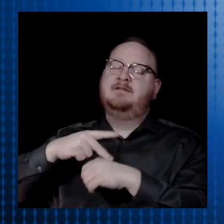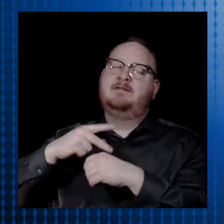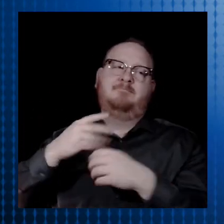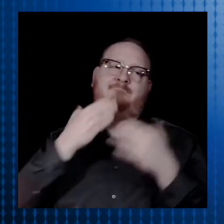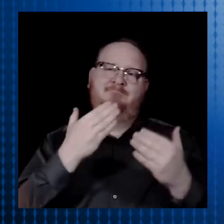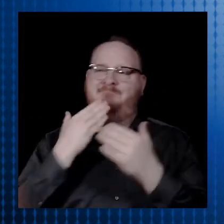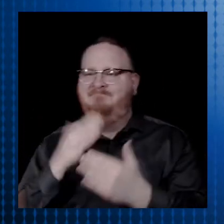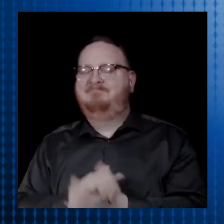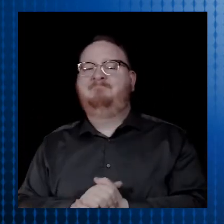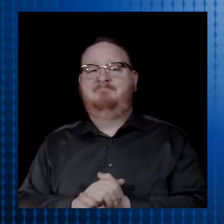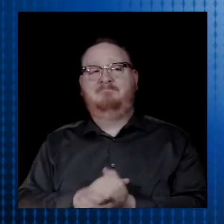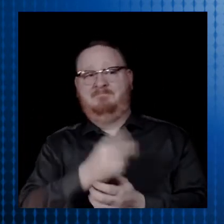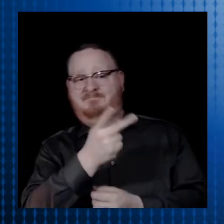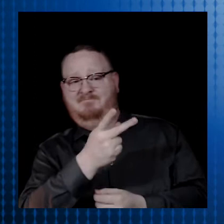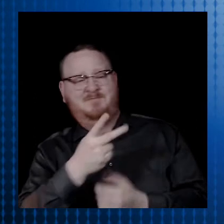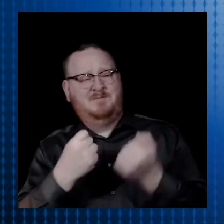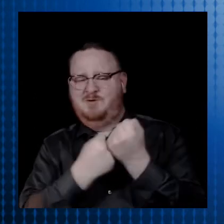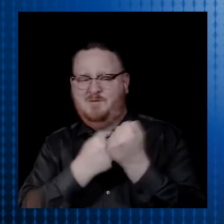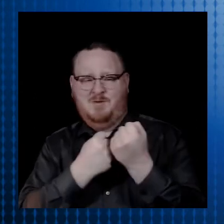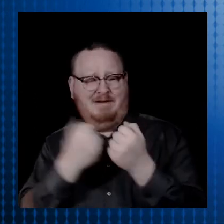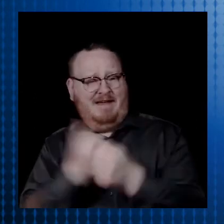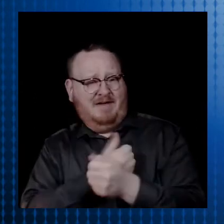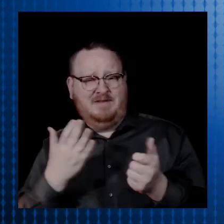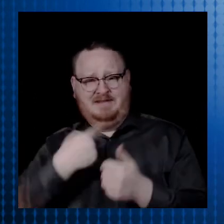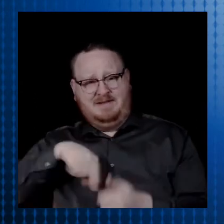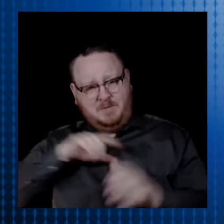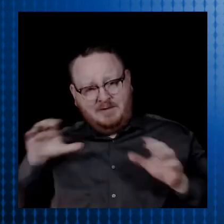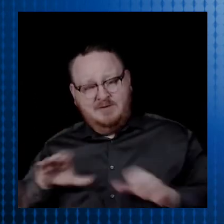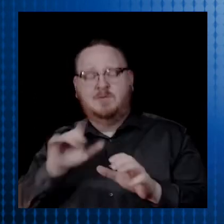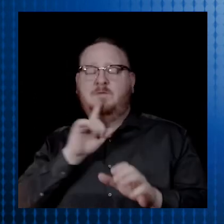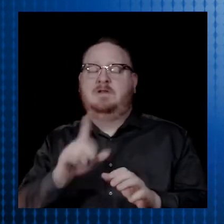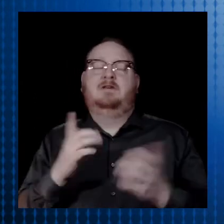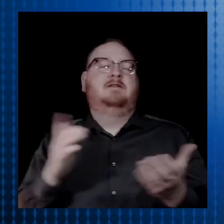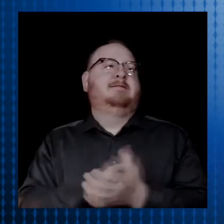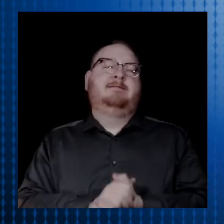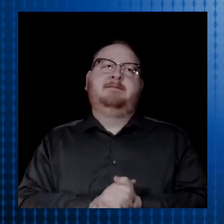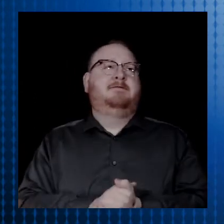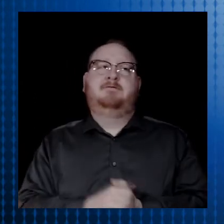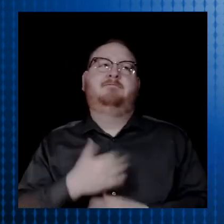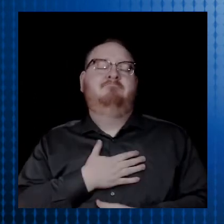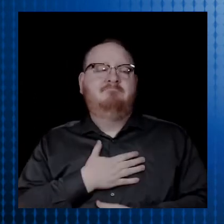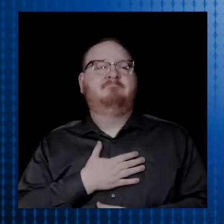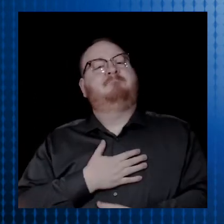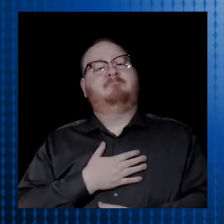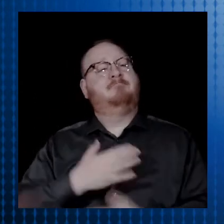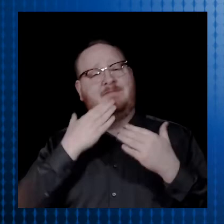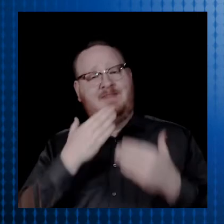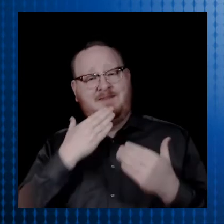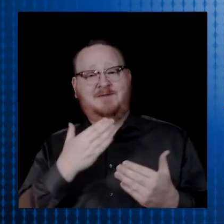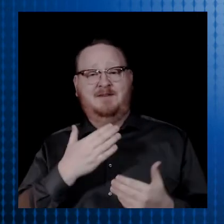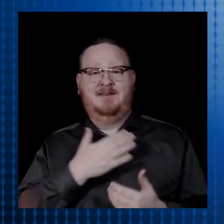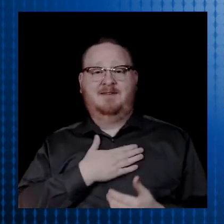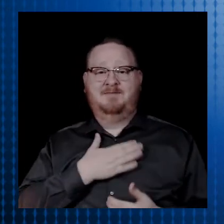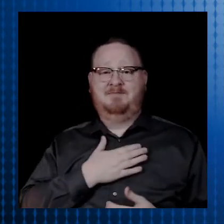they support us in everything that we do. And I just can't say enough about that family. I also need to thank my right hand, Ms.